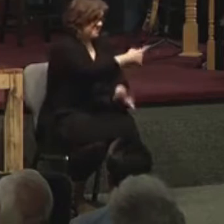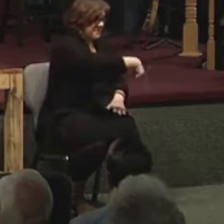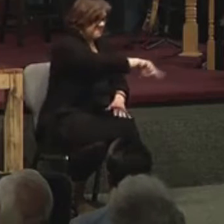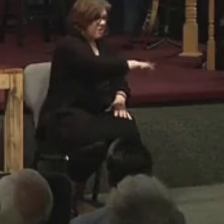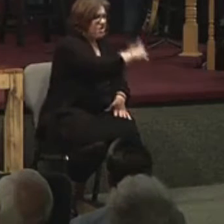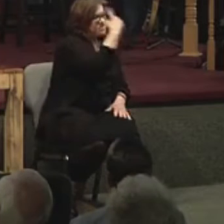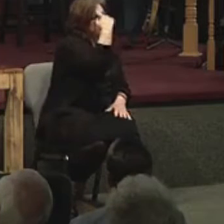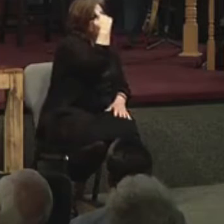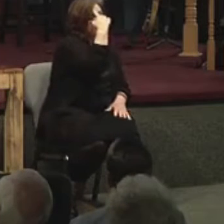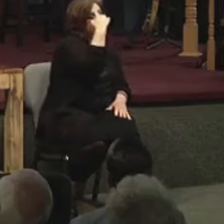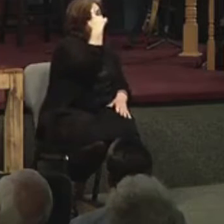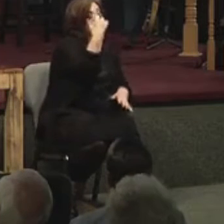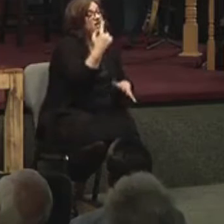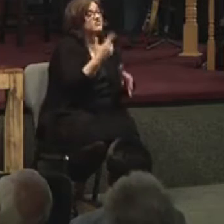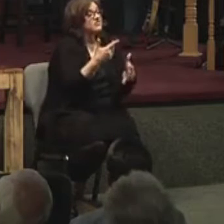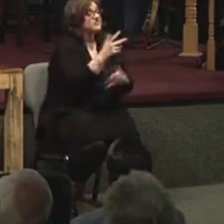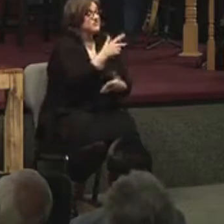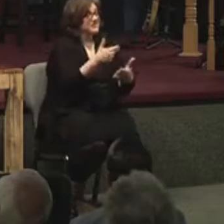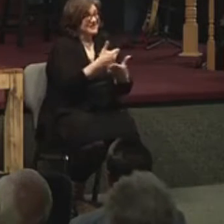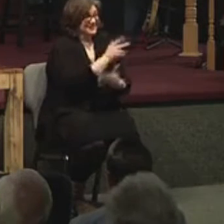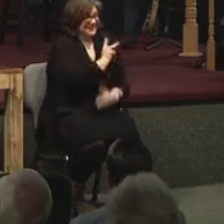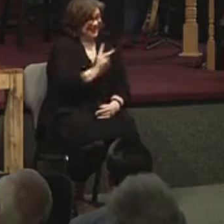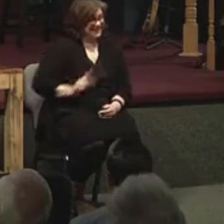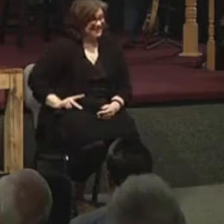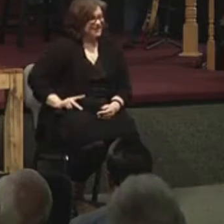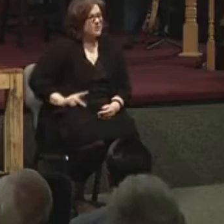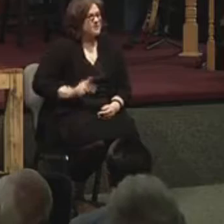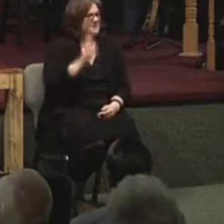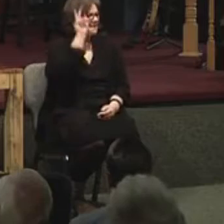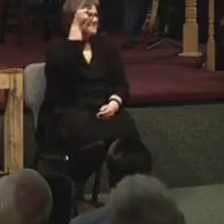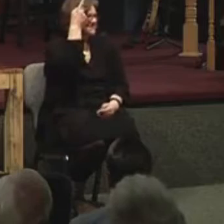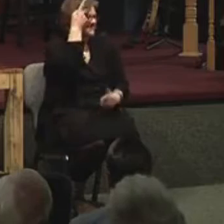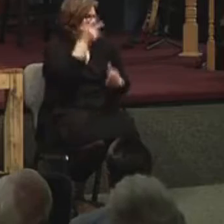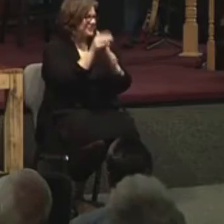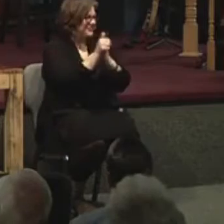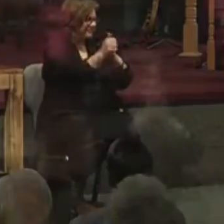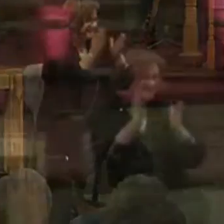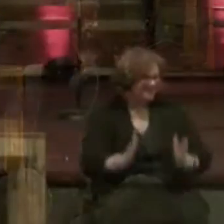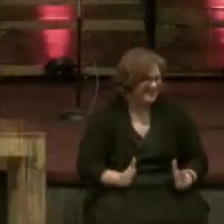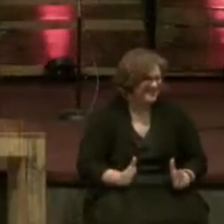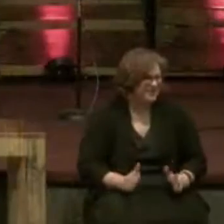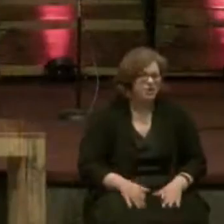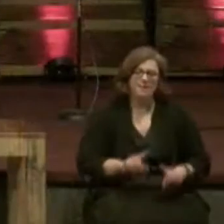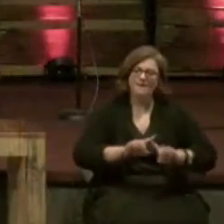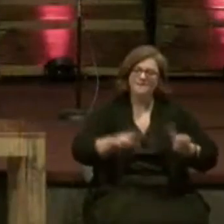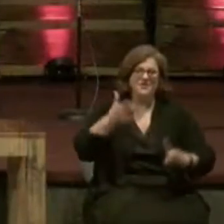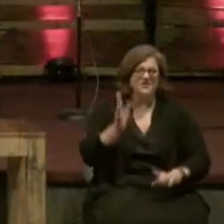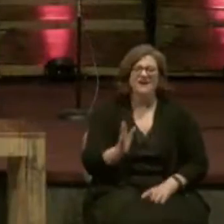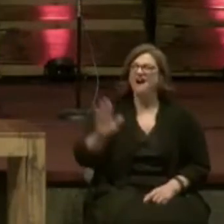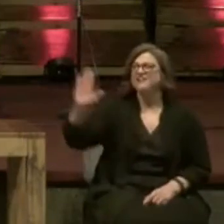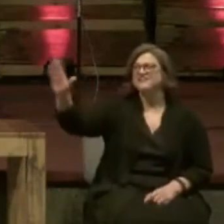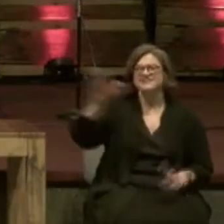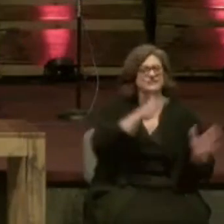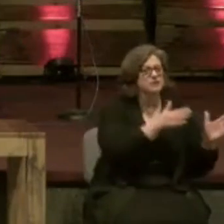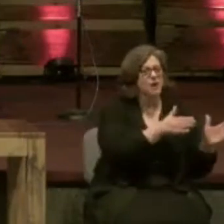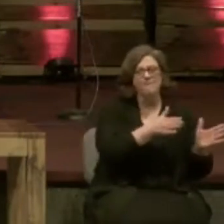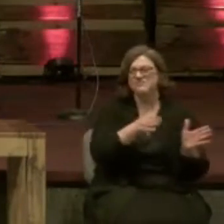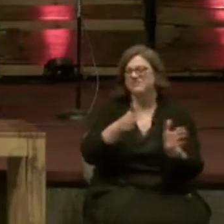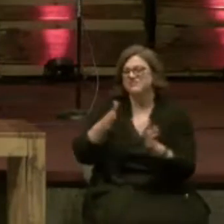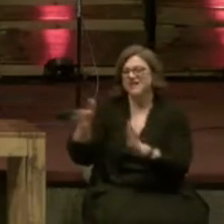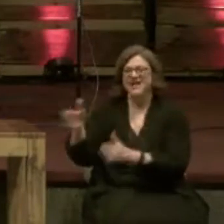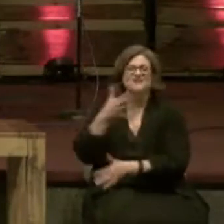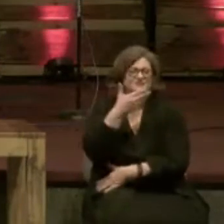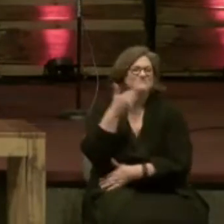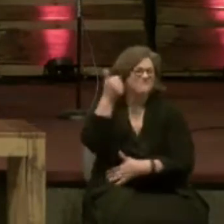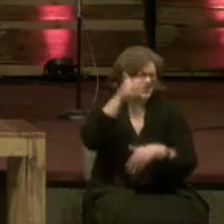from the Romans. Yet God had a plan that was so much bigger than their idea of what the Messiah was